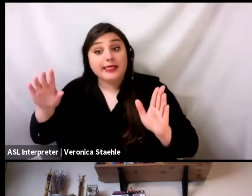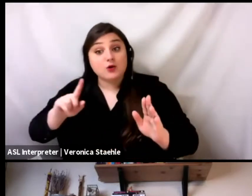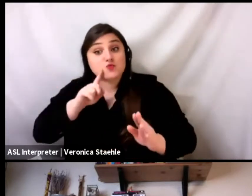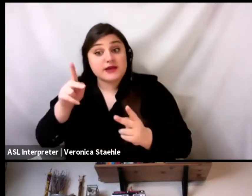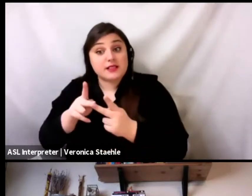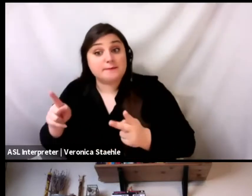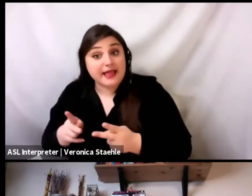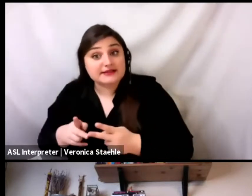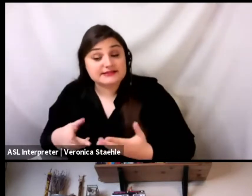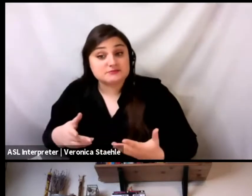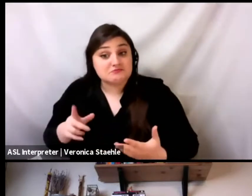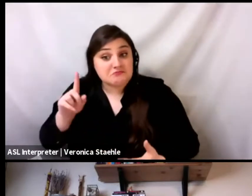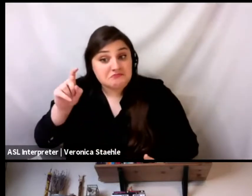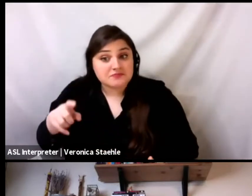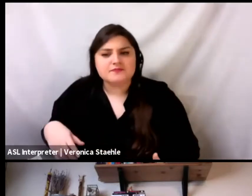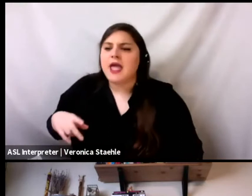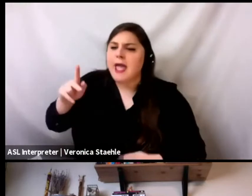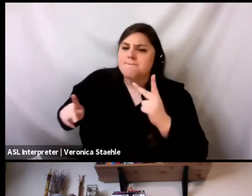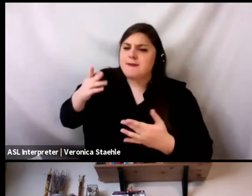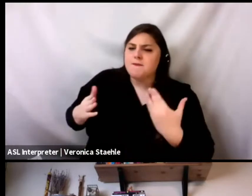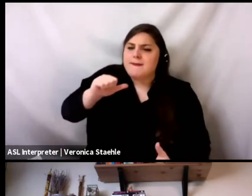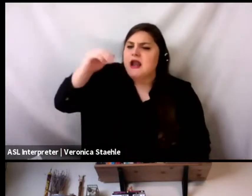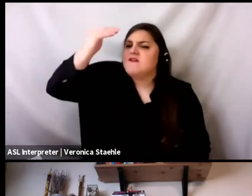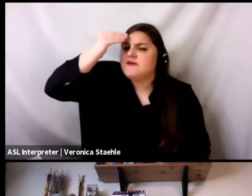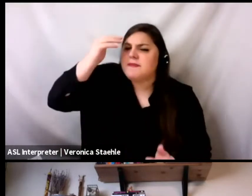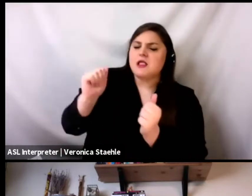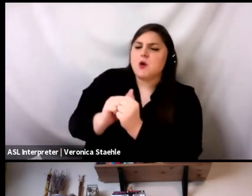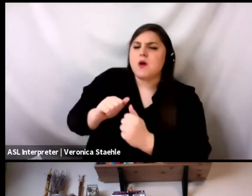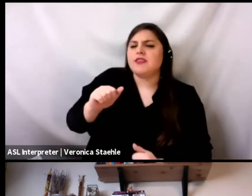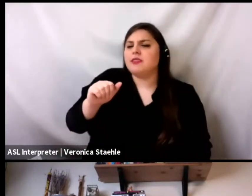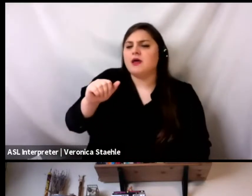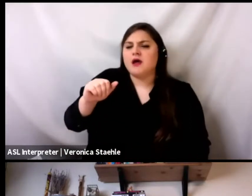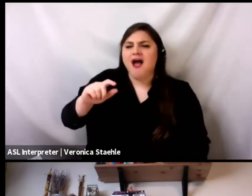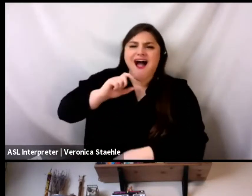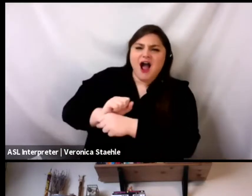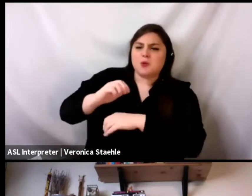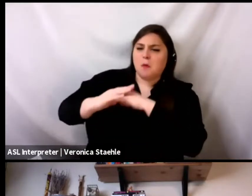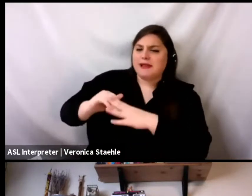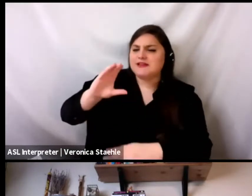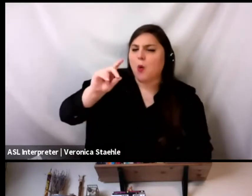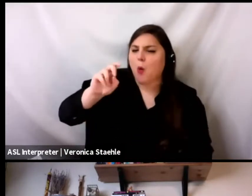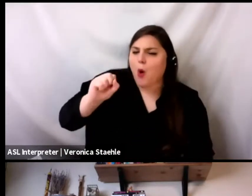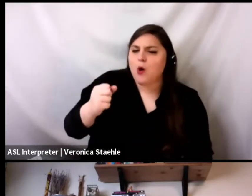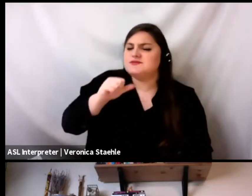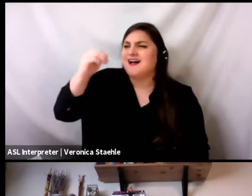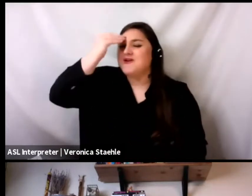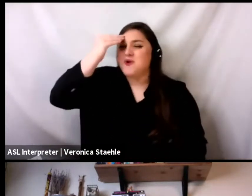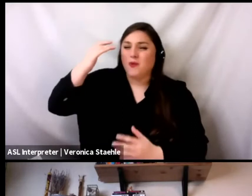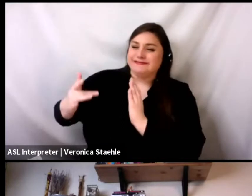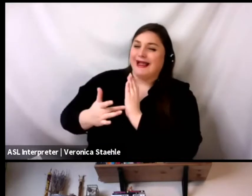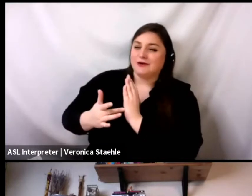I talk to have some kind of opinion of like what they think about the park as a kind of urban